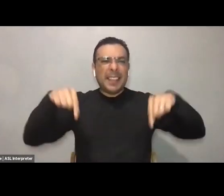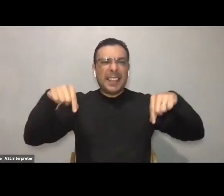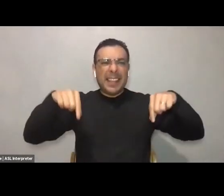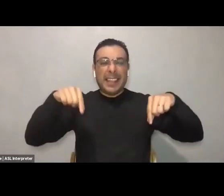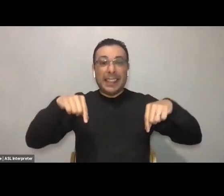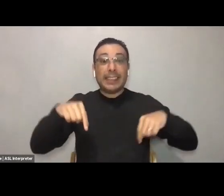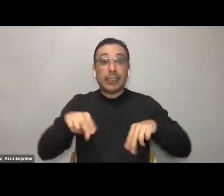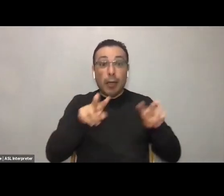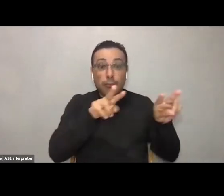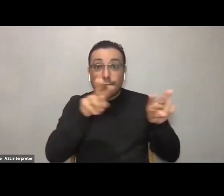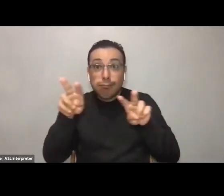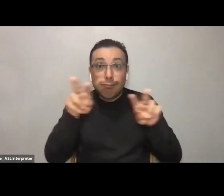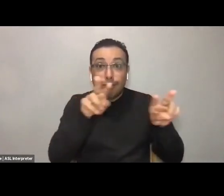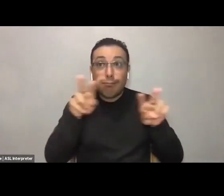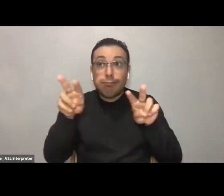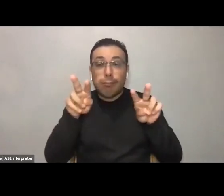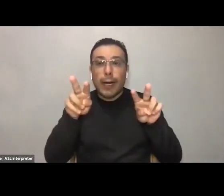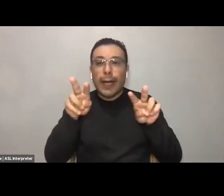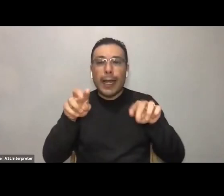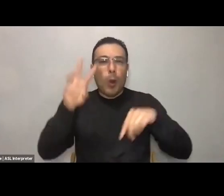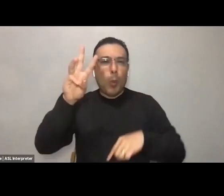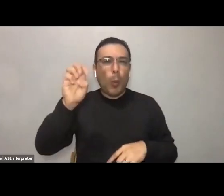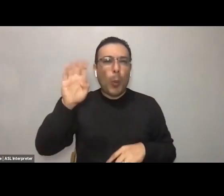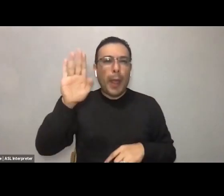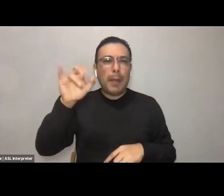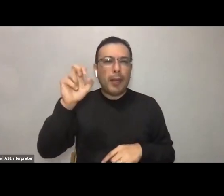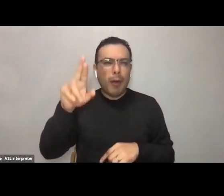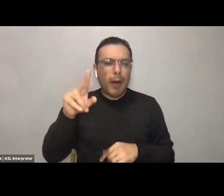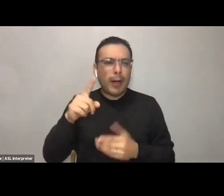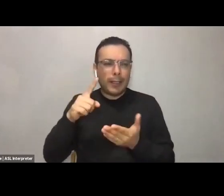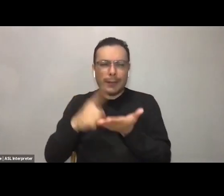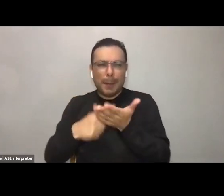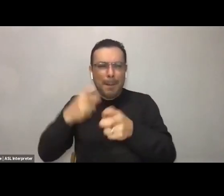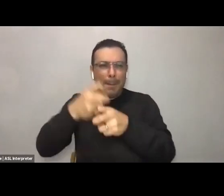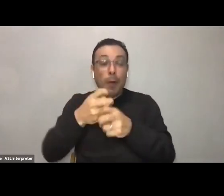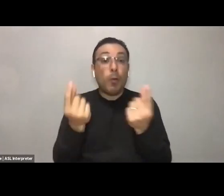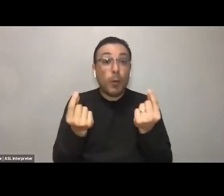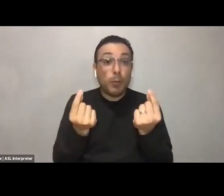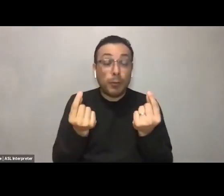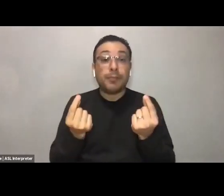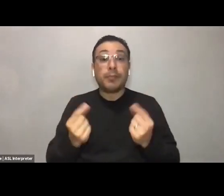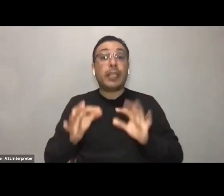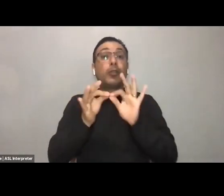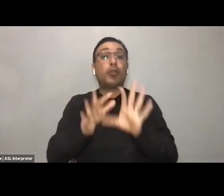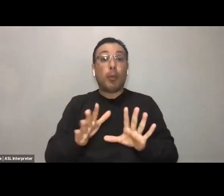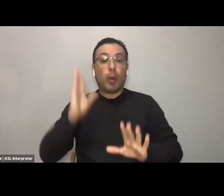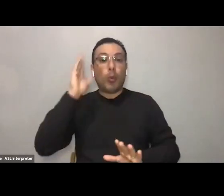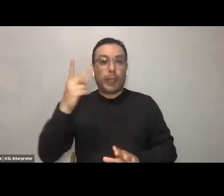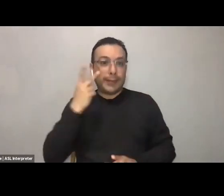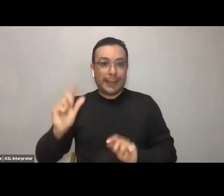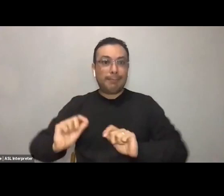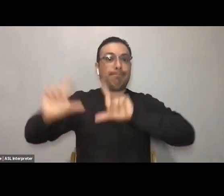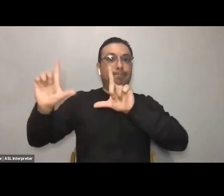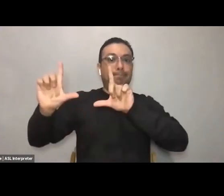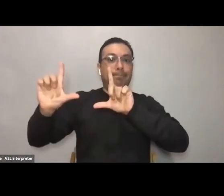visibility, but we have taken the necessary steps to ensure that an interpreter from LC will be visible at all times, as a